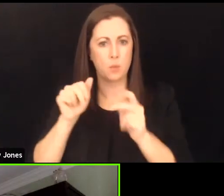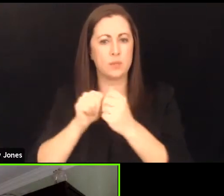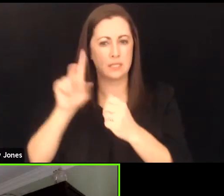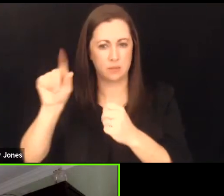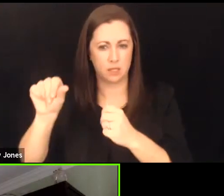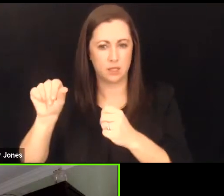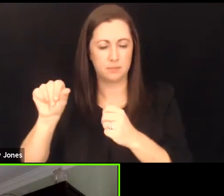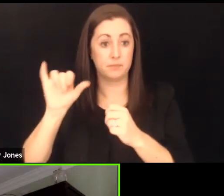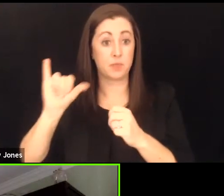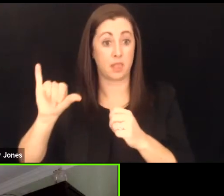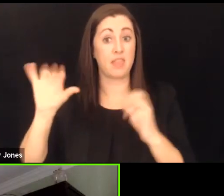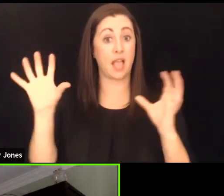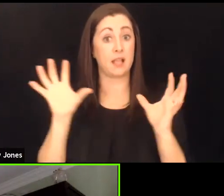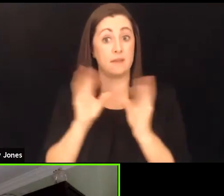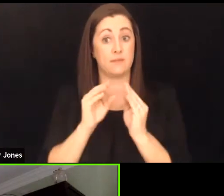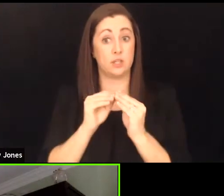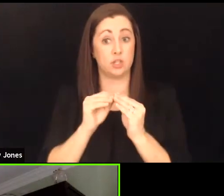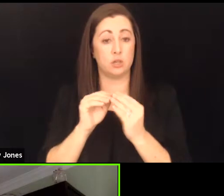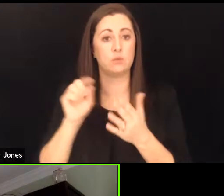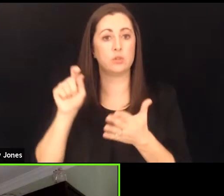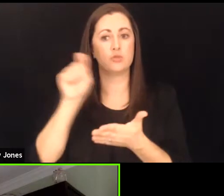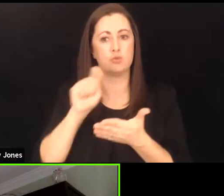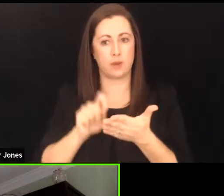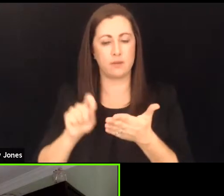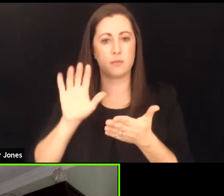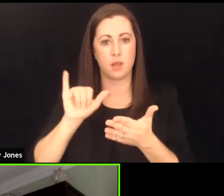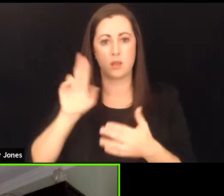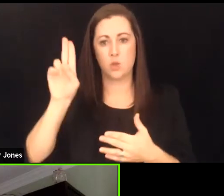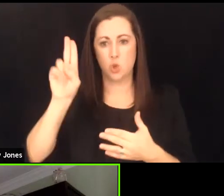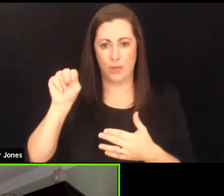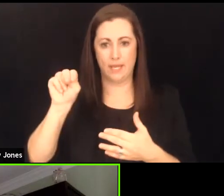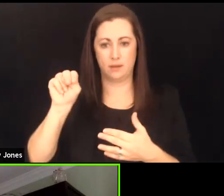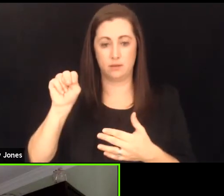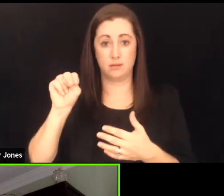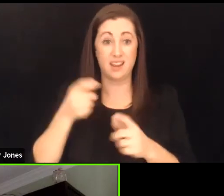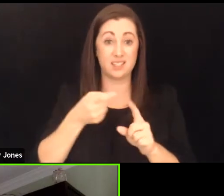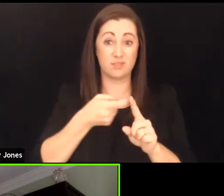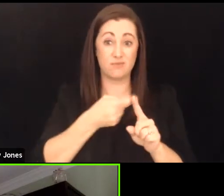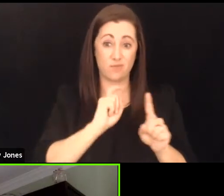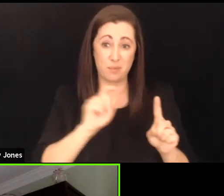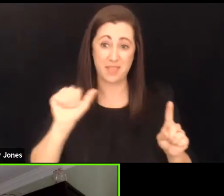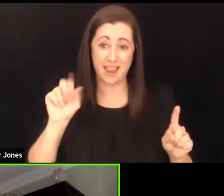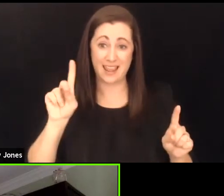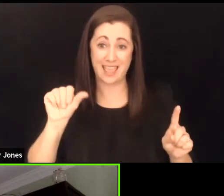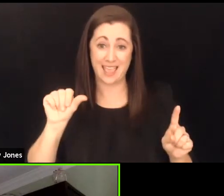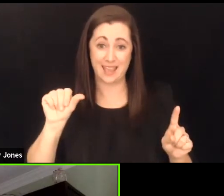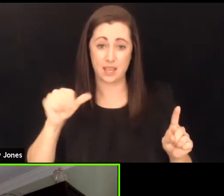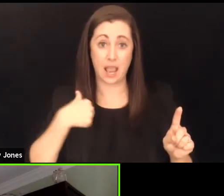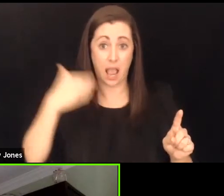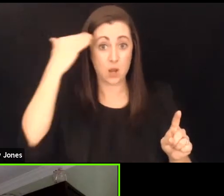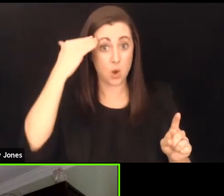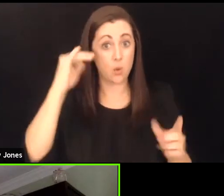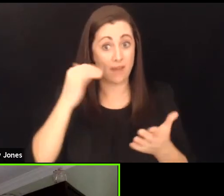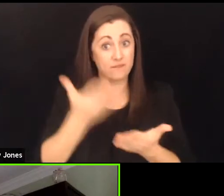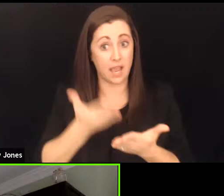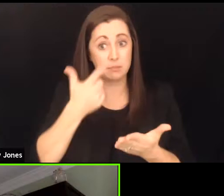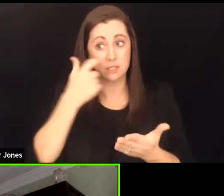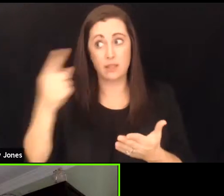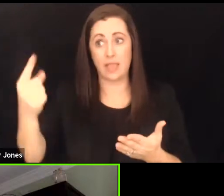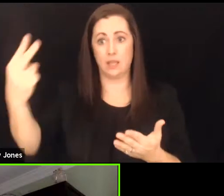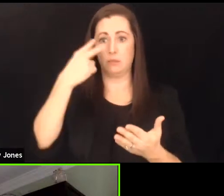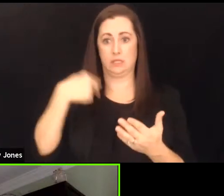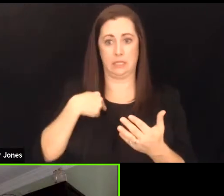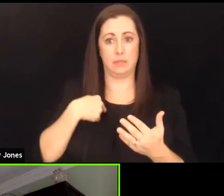was a convention drafted by the United Nations. And it's based on the ADA. I know, because they came to see me about it.